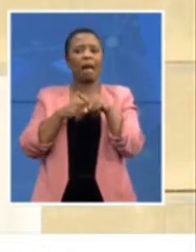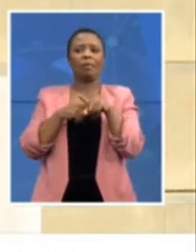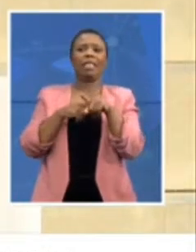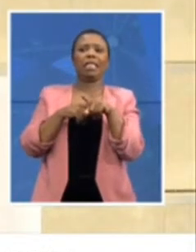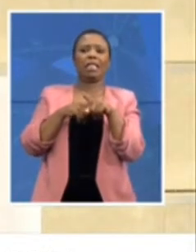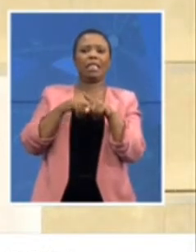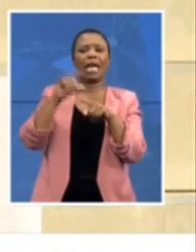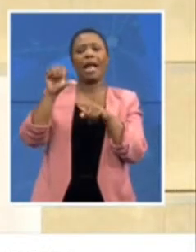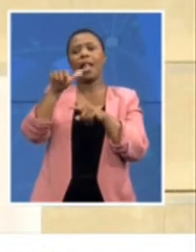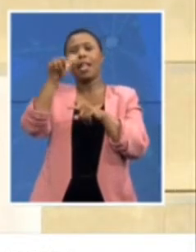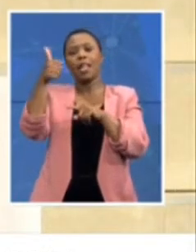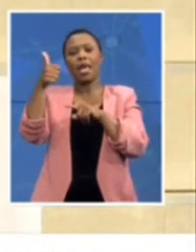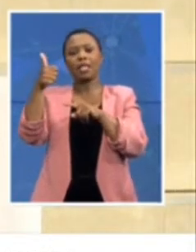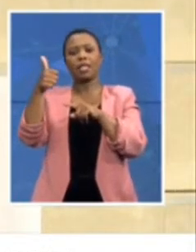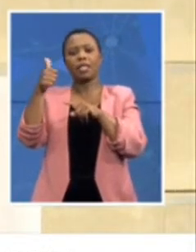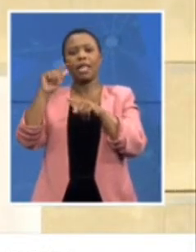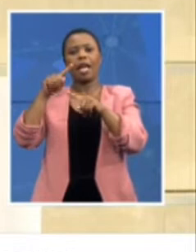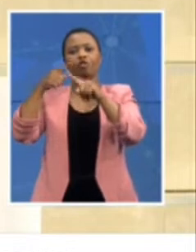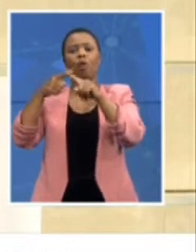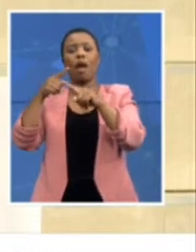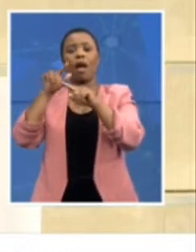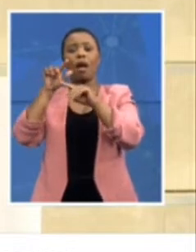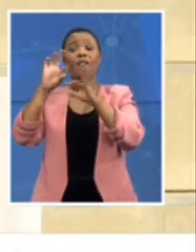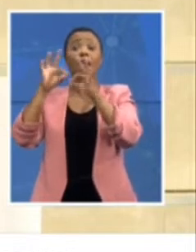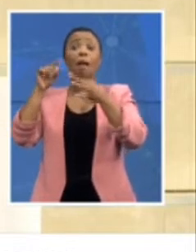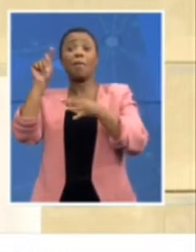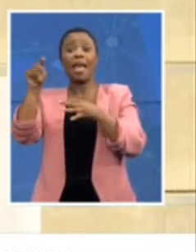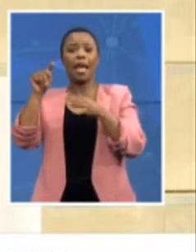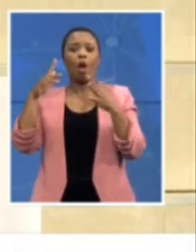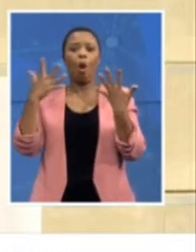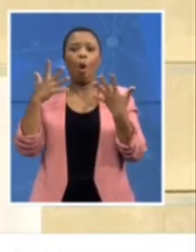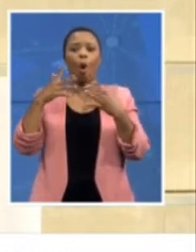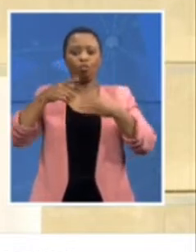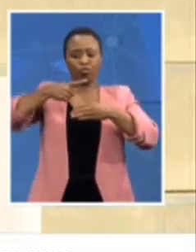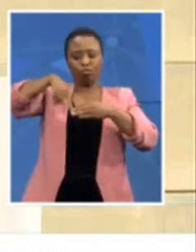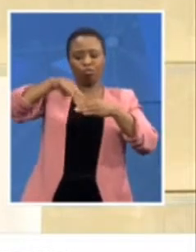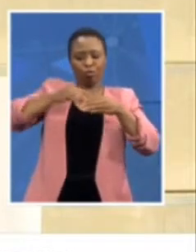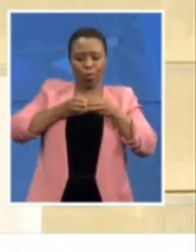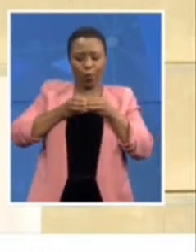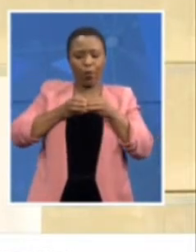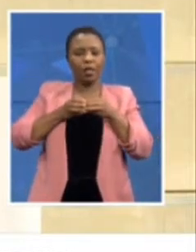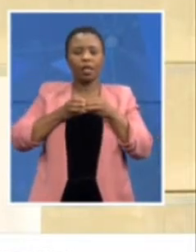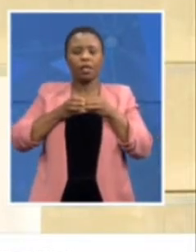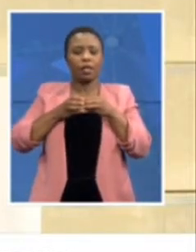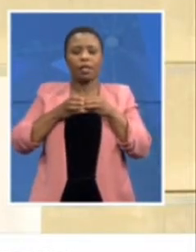difficult to refer to an inner circle because everybody in her family is important.